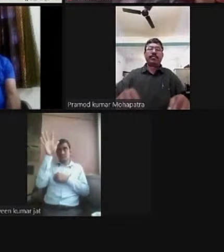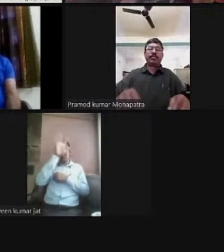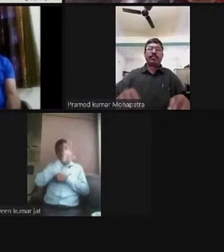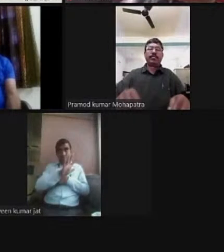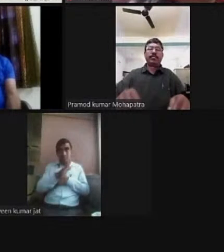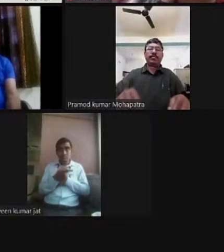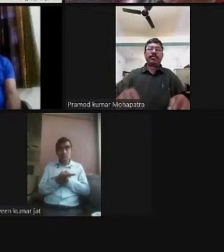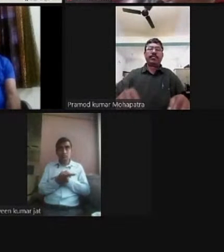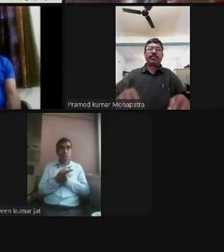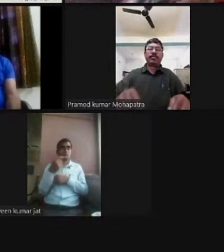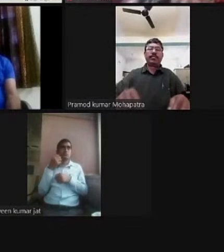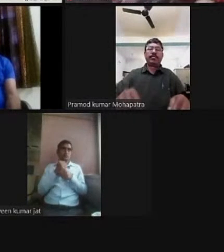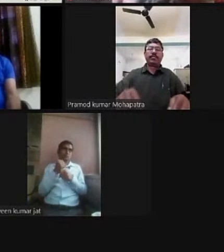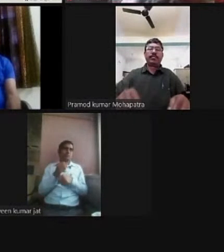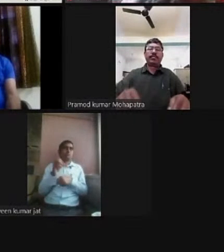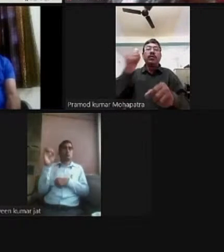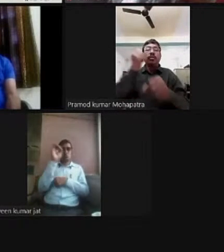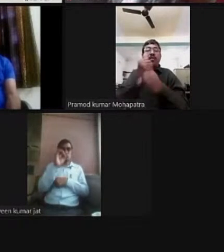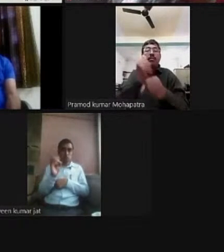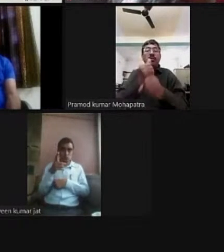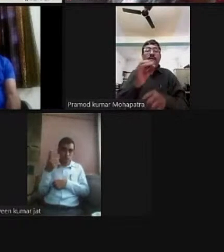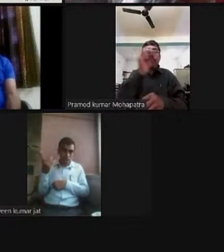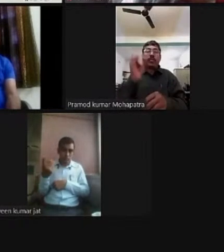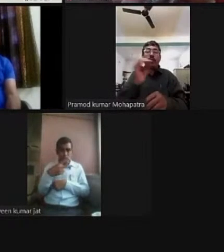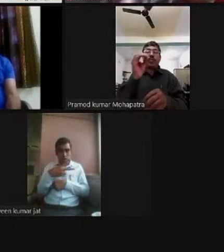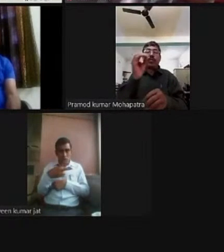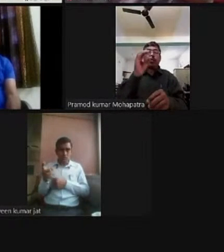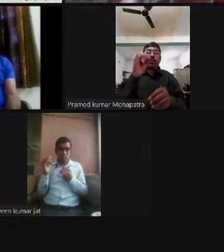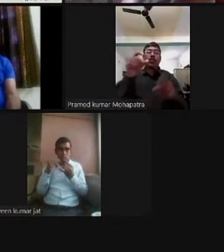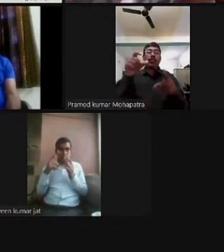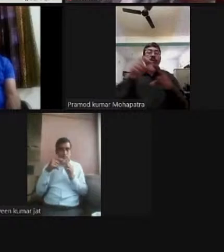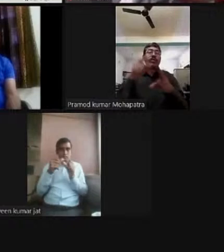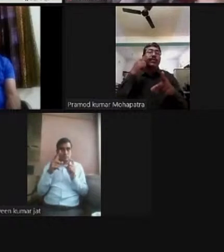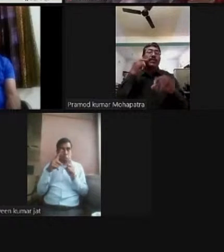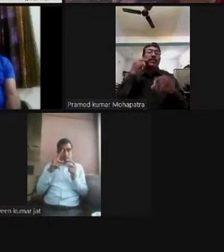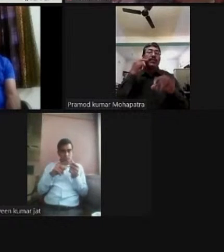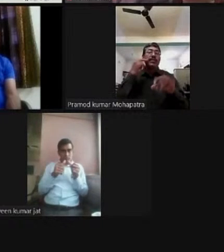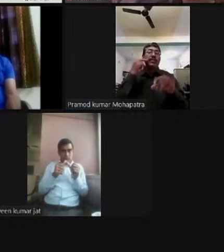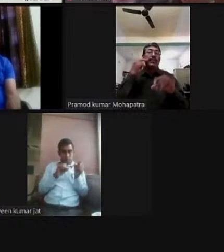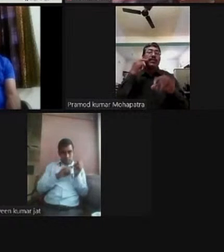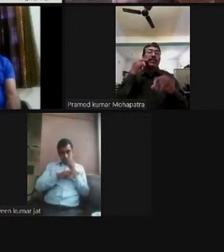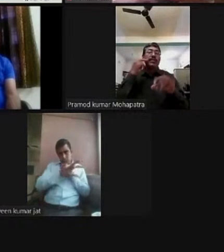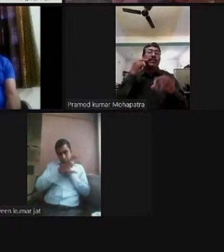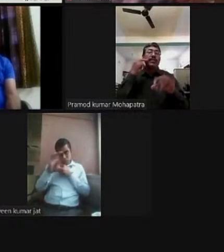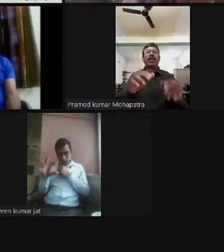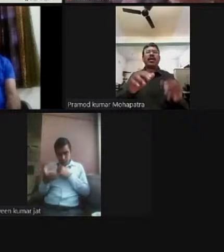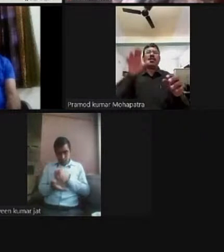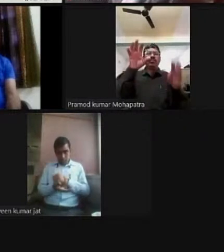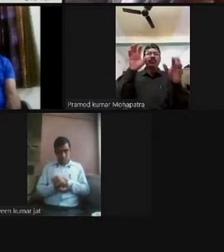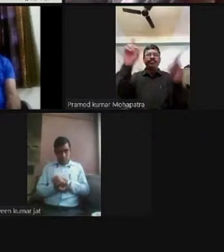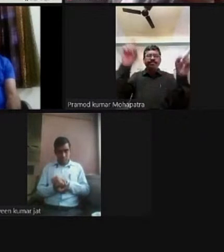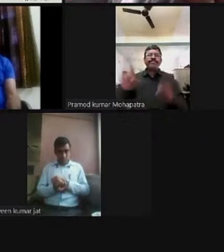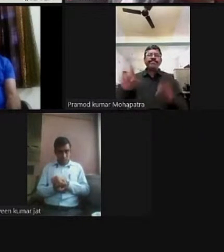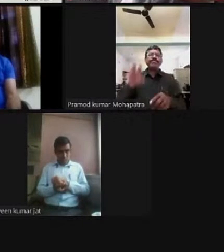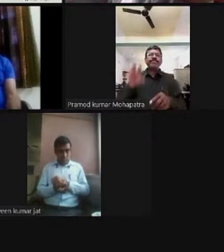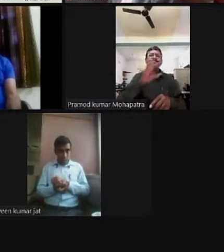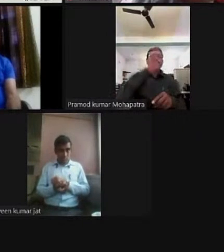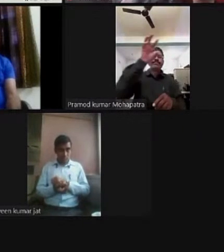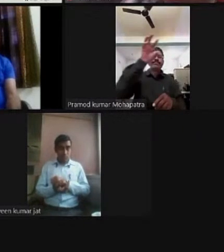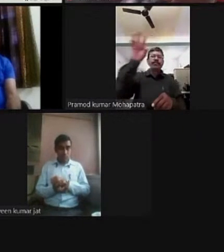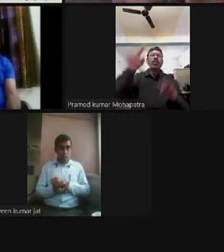at the government of India or RISA or some states, the municipal corporations are